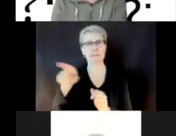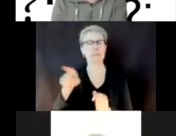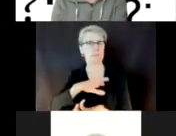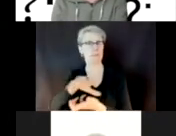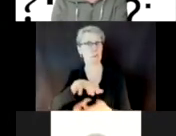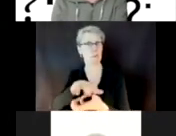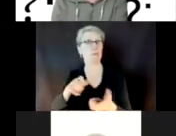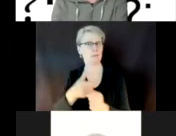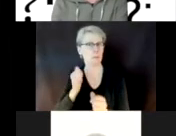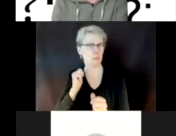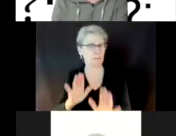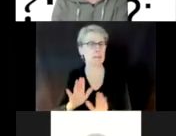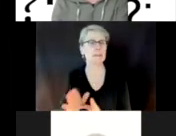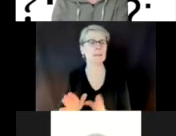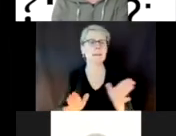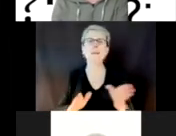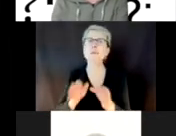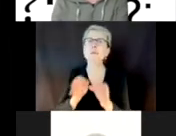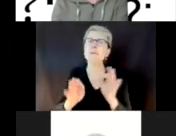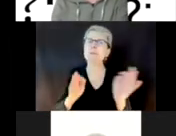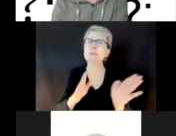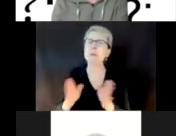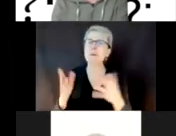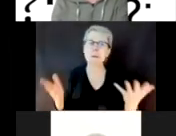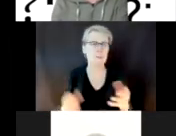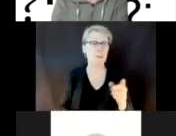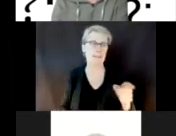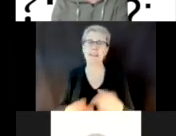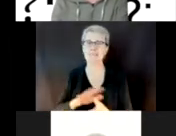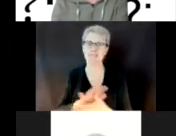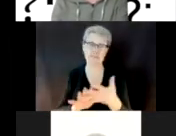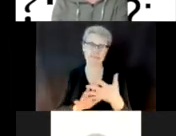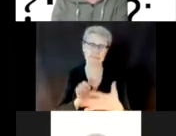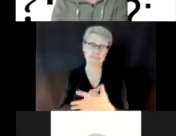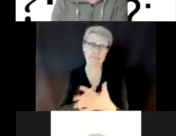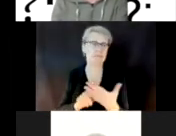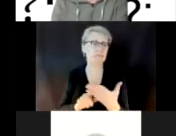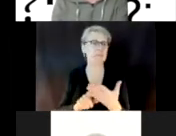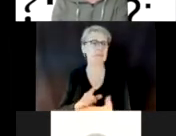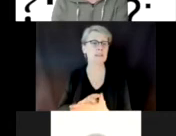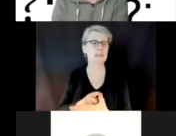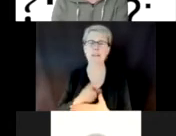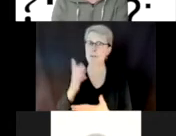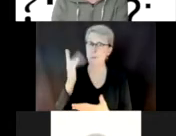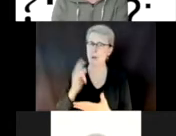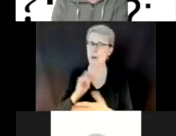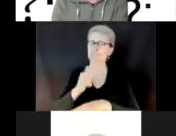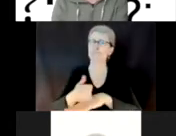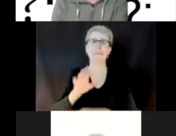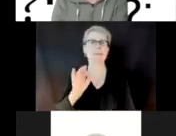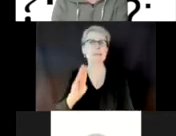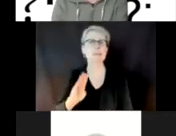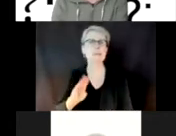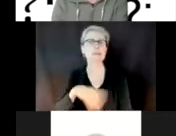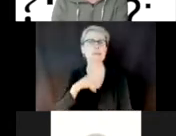The simple plan boils down to like these key points. Why you're there in the first place.